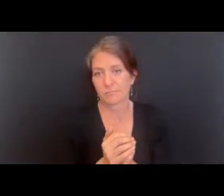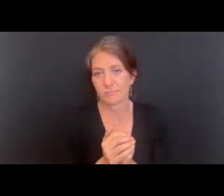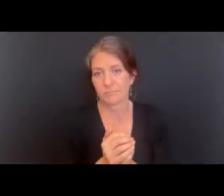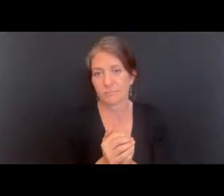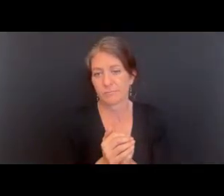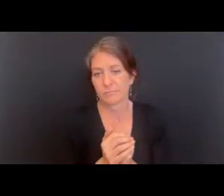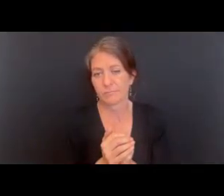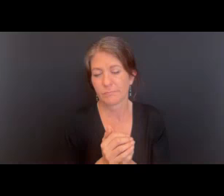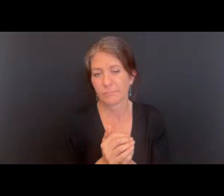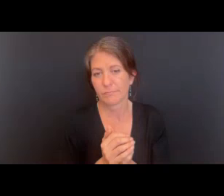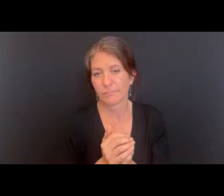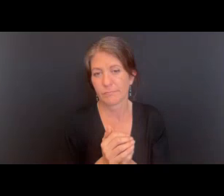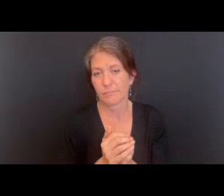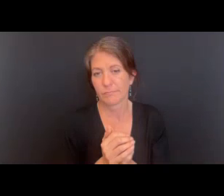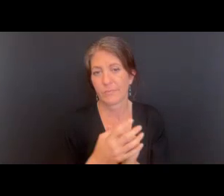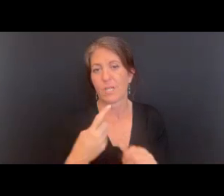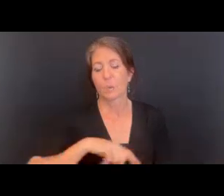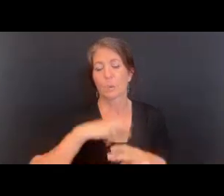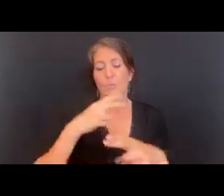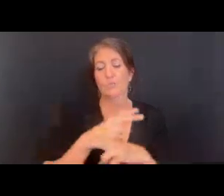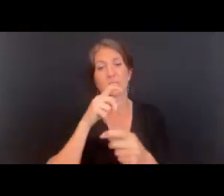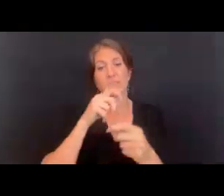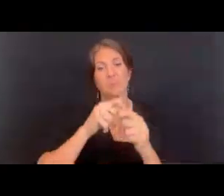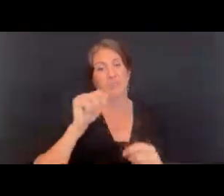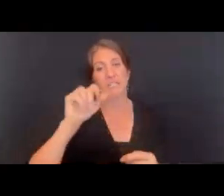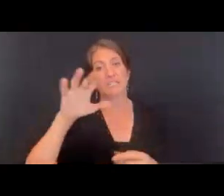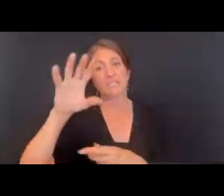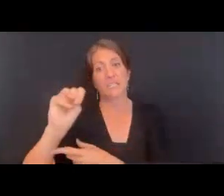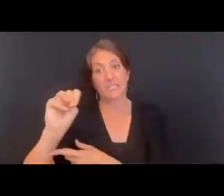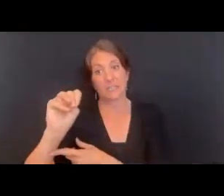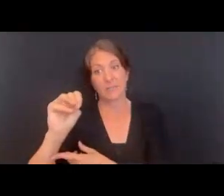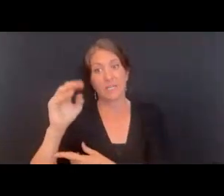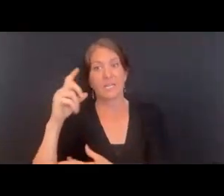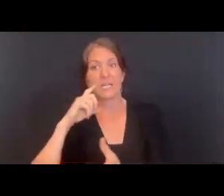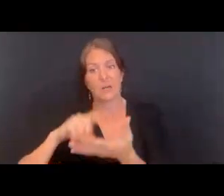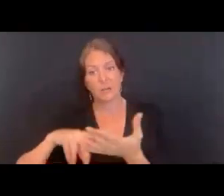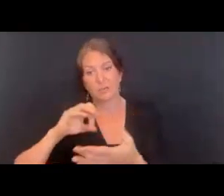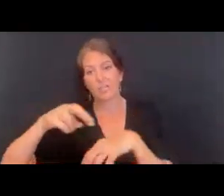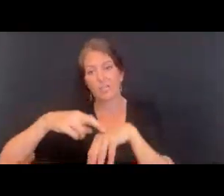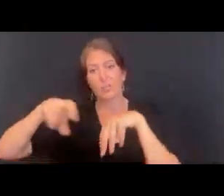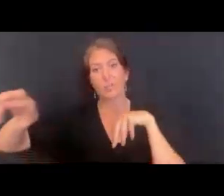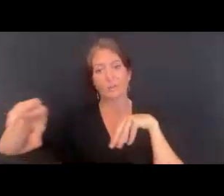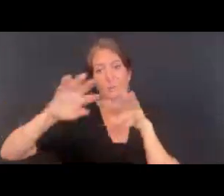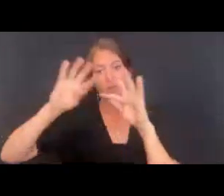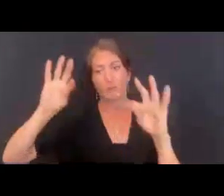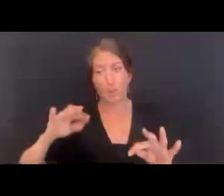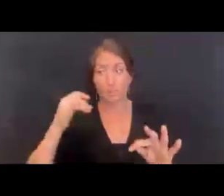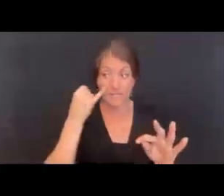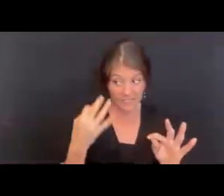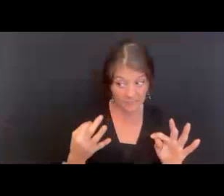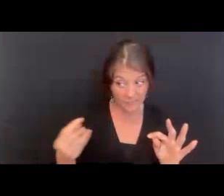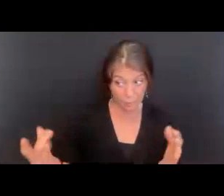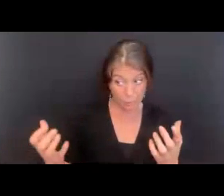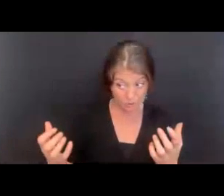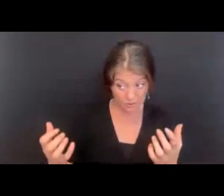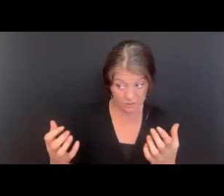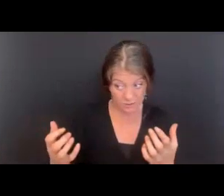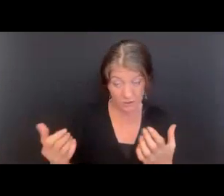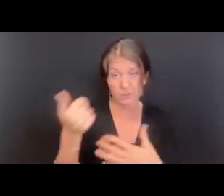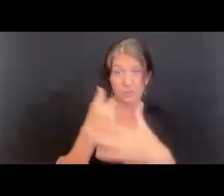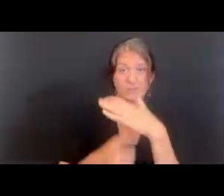specific acknowledgement and referral form designating whether or not the individuals would like to opt in to administrative